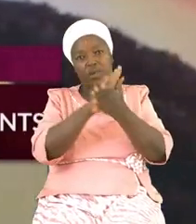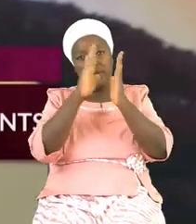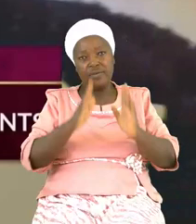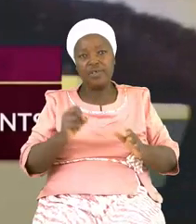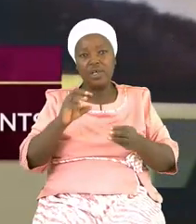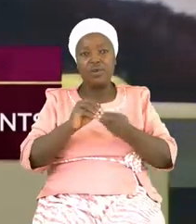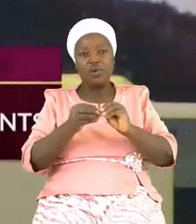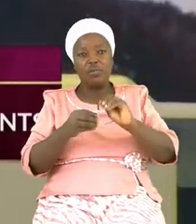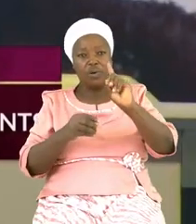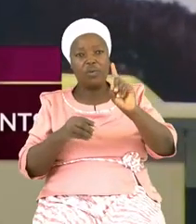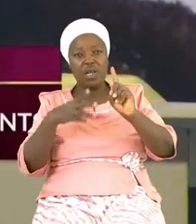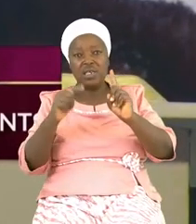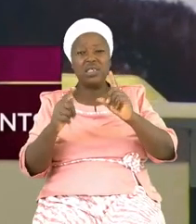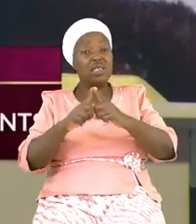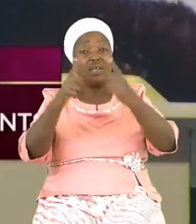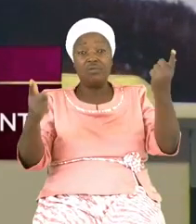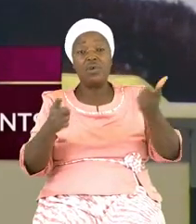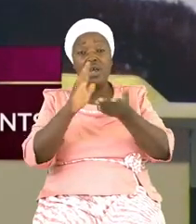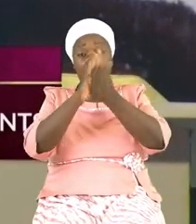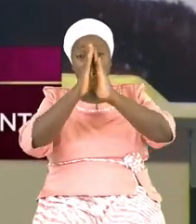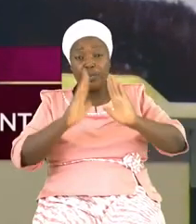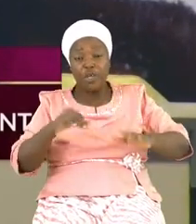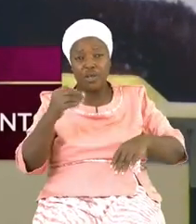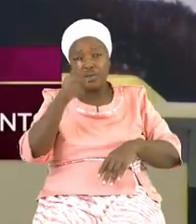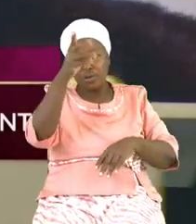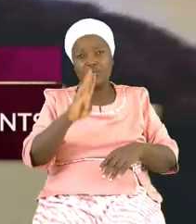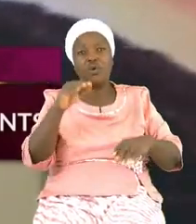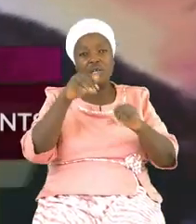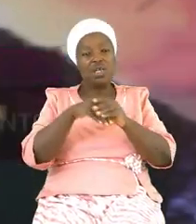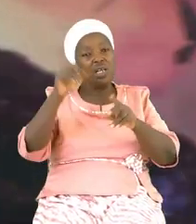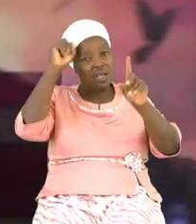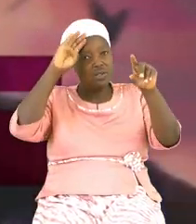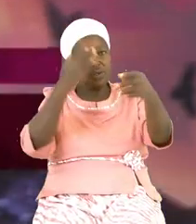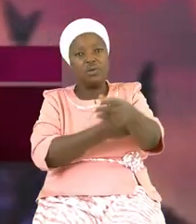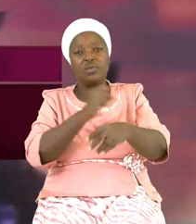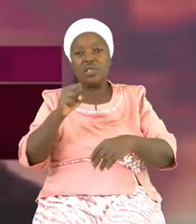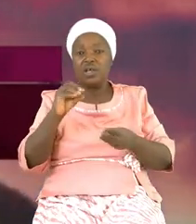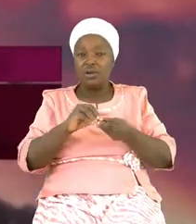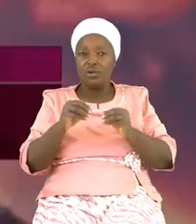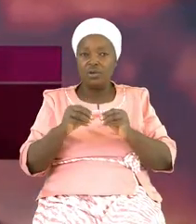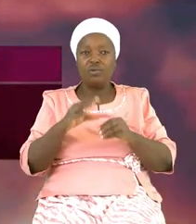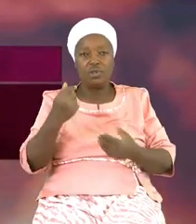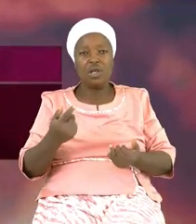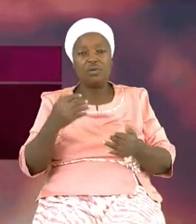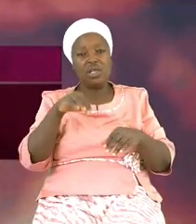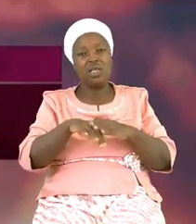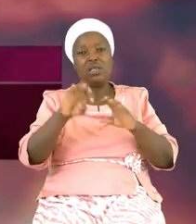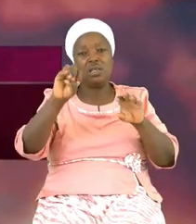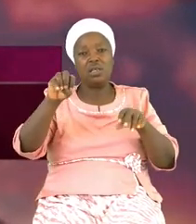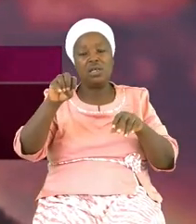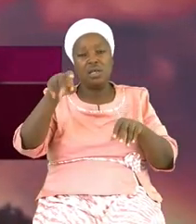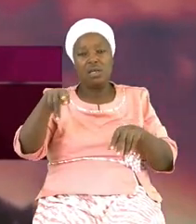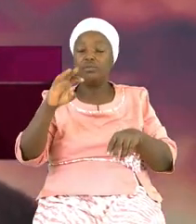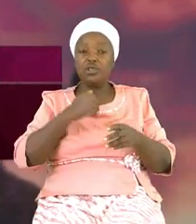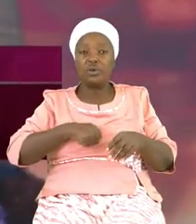of God in his sons. We're looking at in Philippians chapter 4, reading